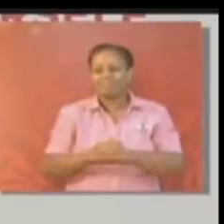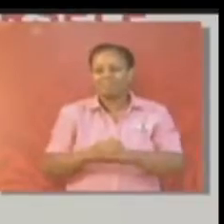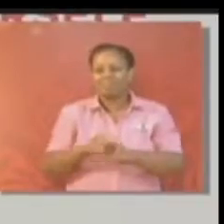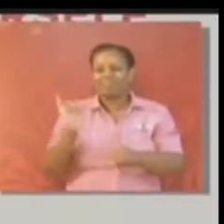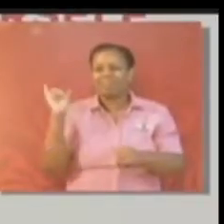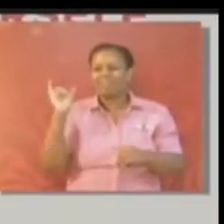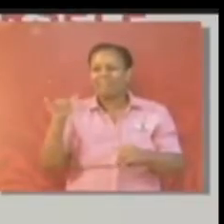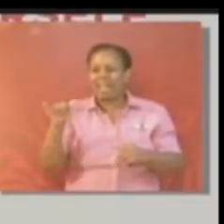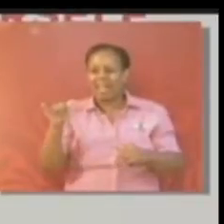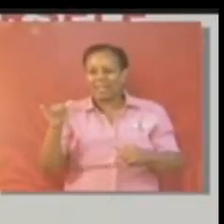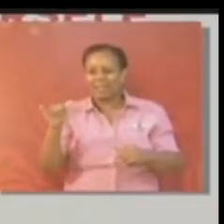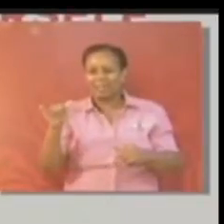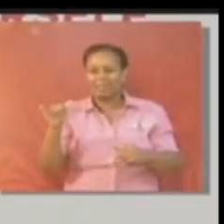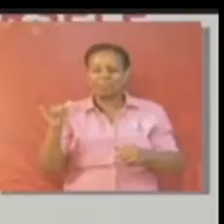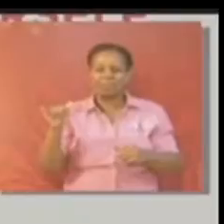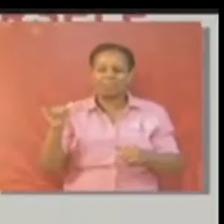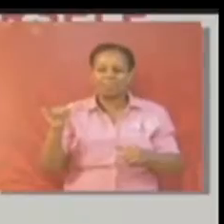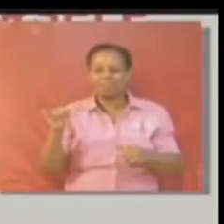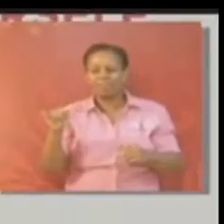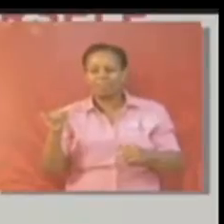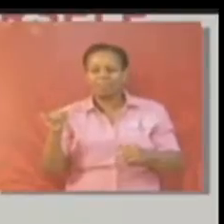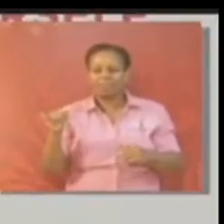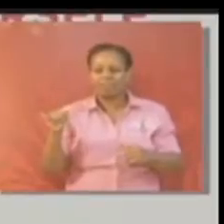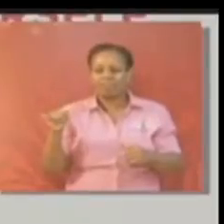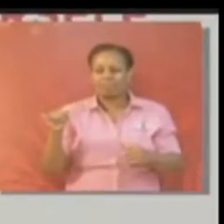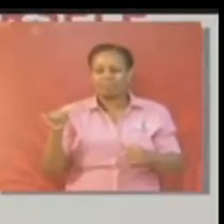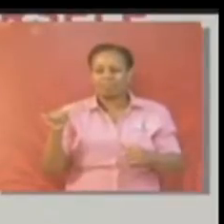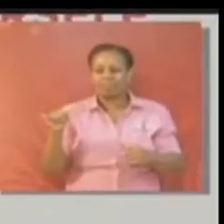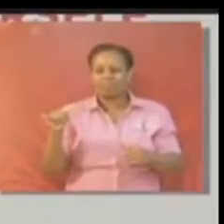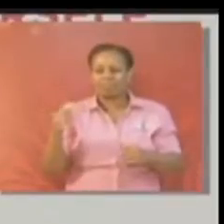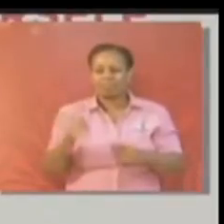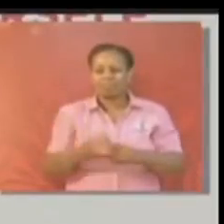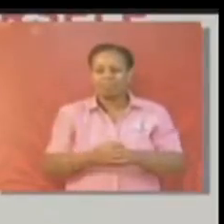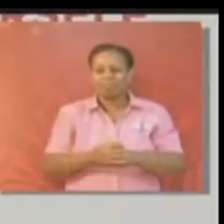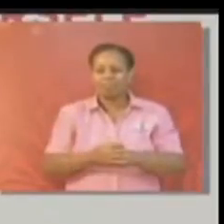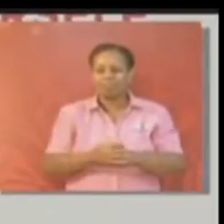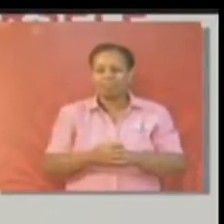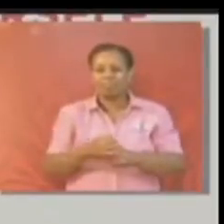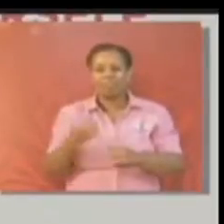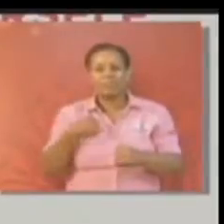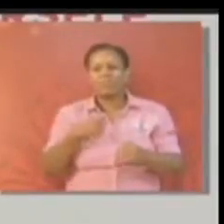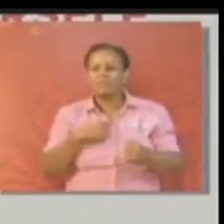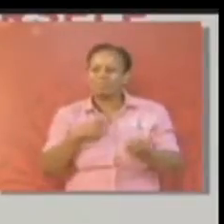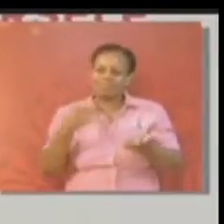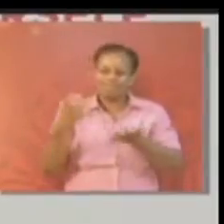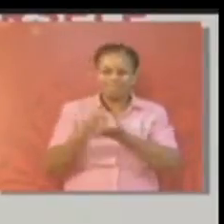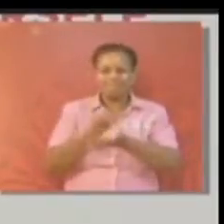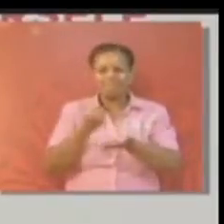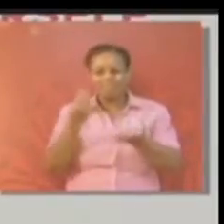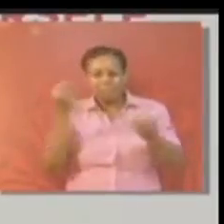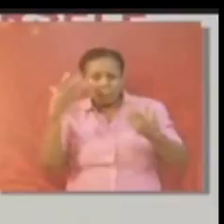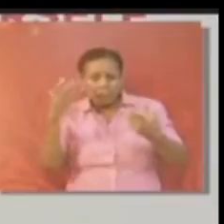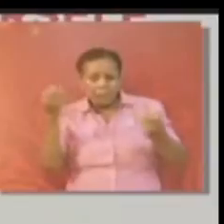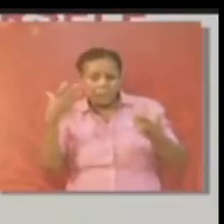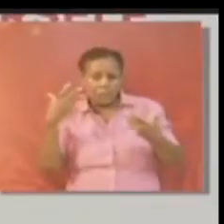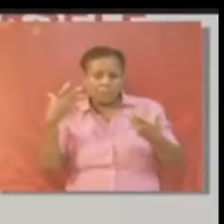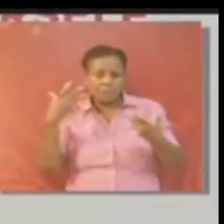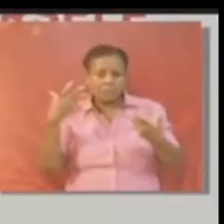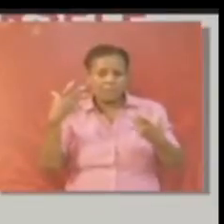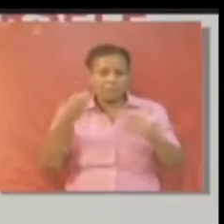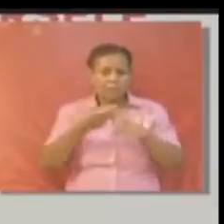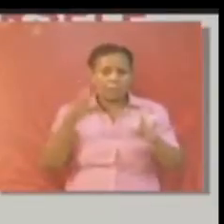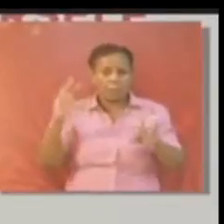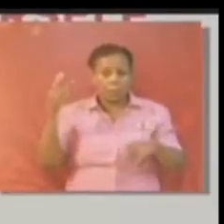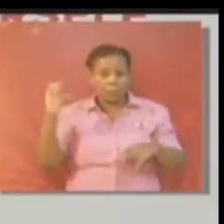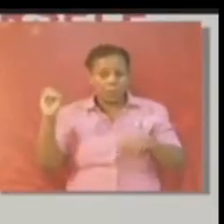position. We have not received any word as yet from